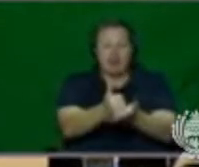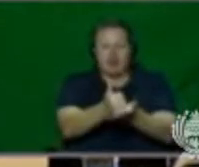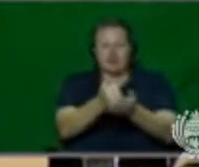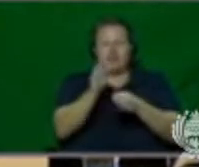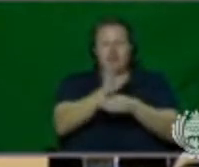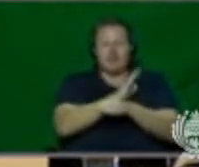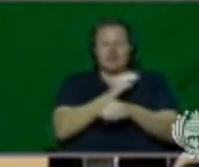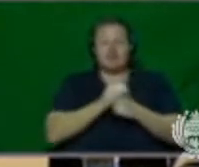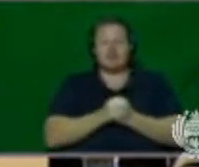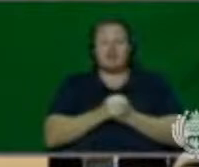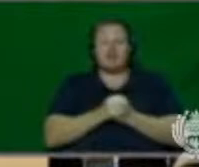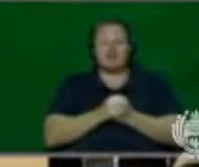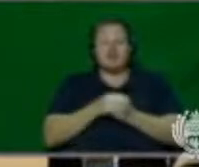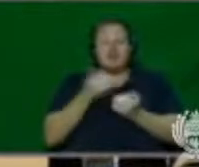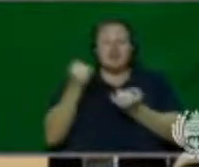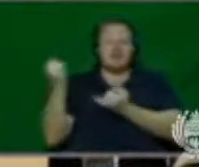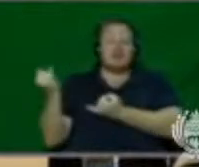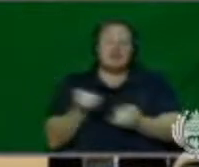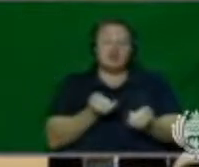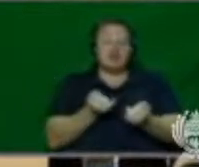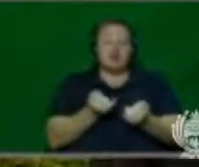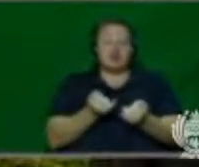amendment bill.